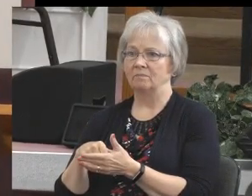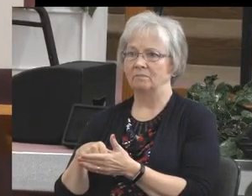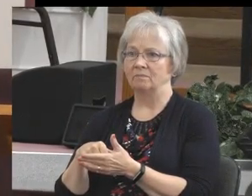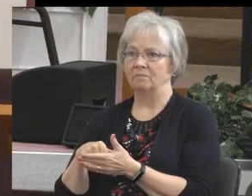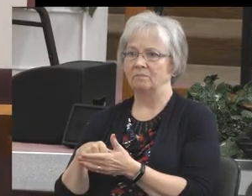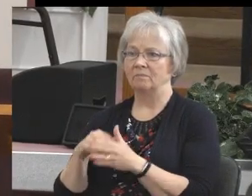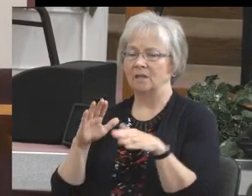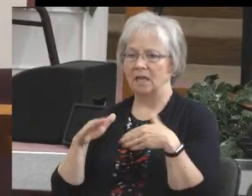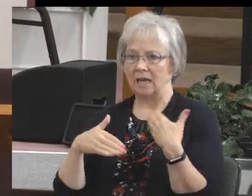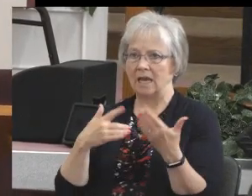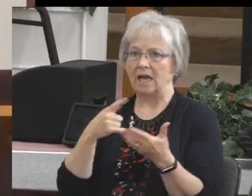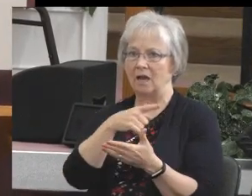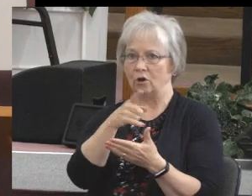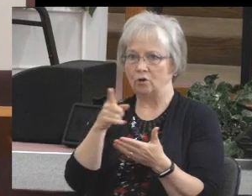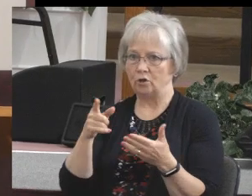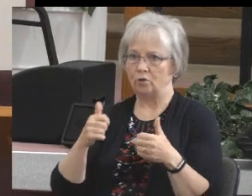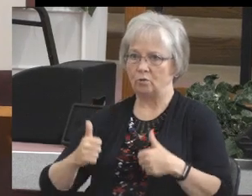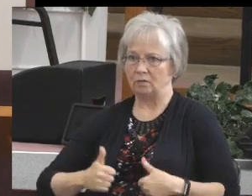How you live,